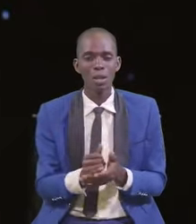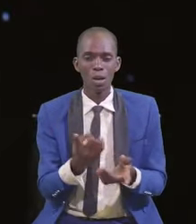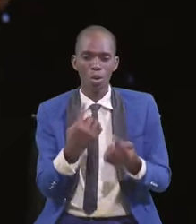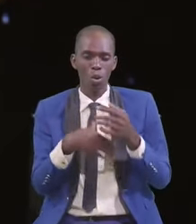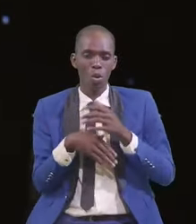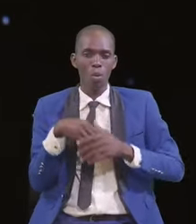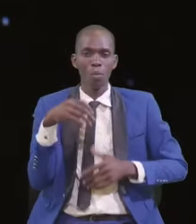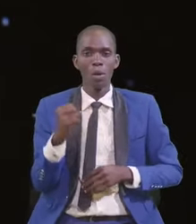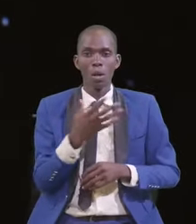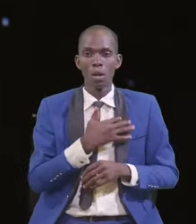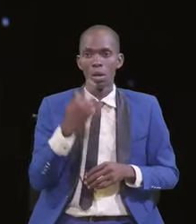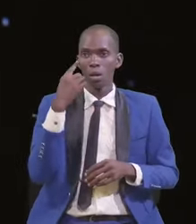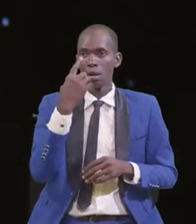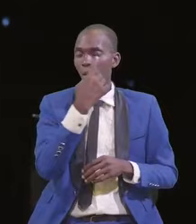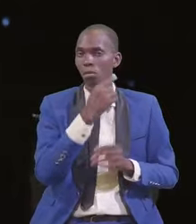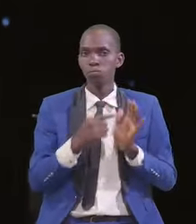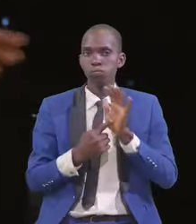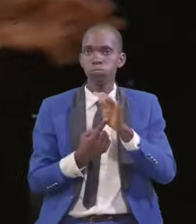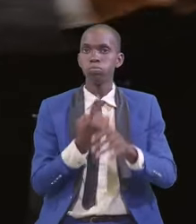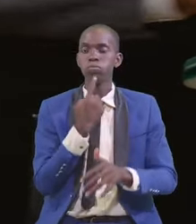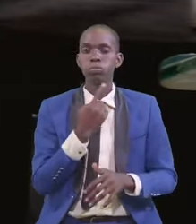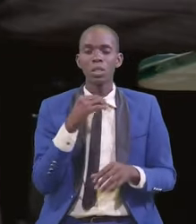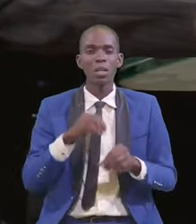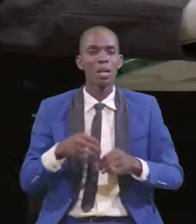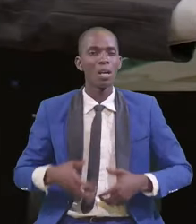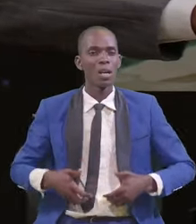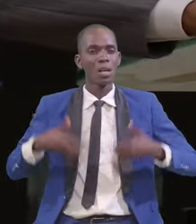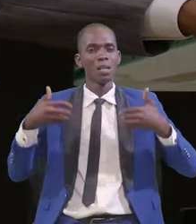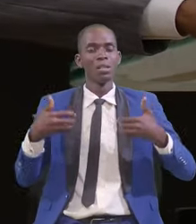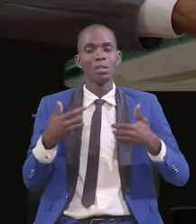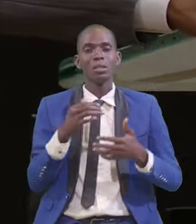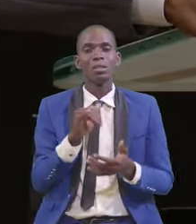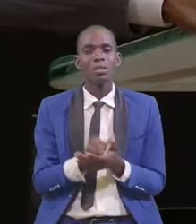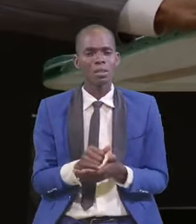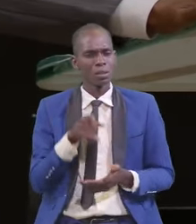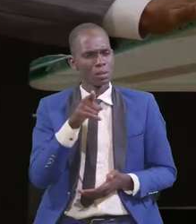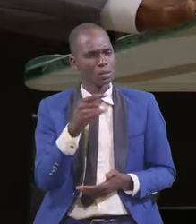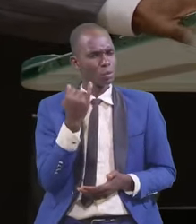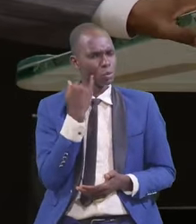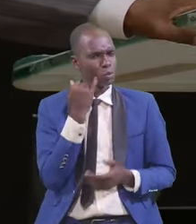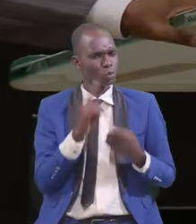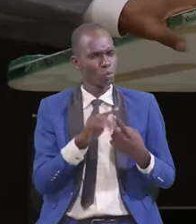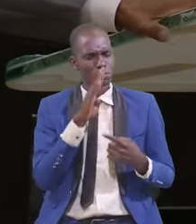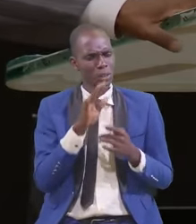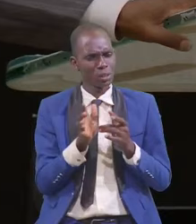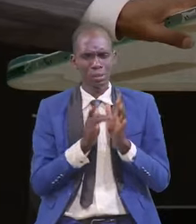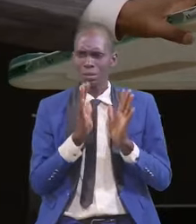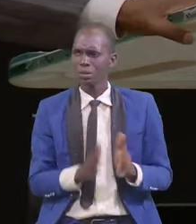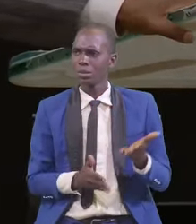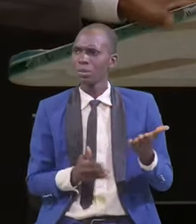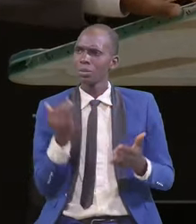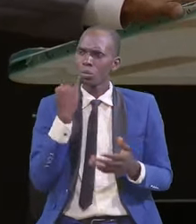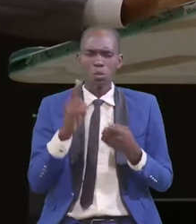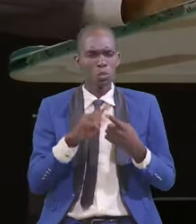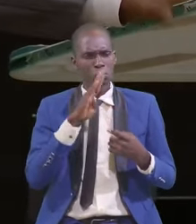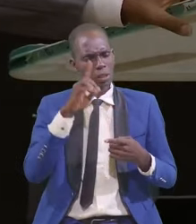their eyes bulge out in anger you say but it's supposed to be a Christian it's supposed to be